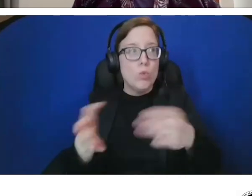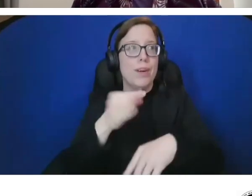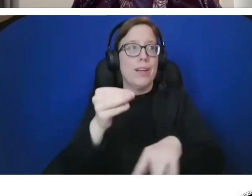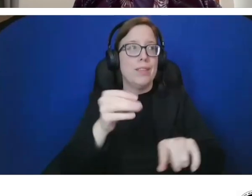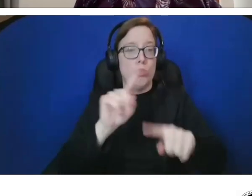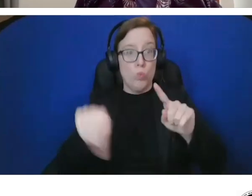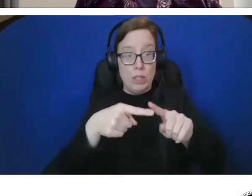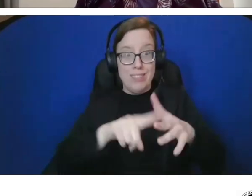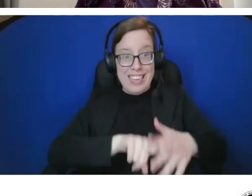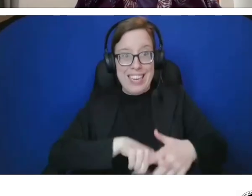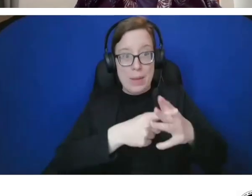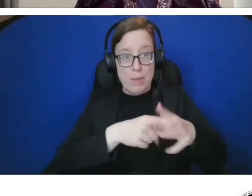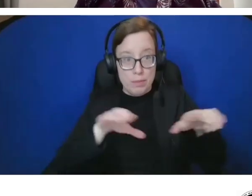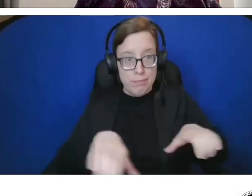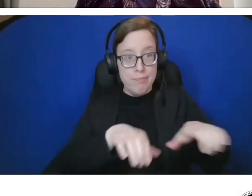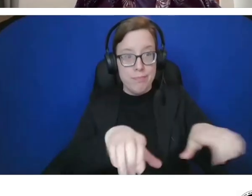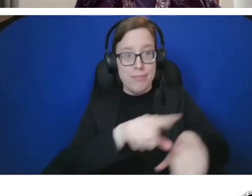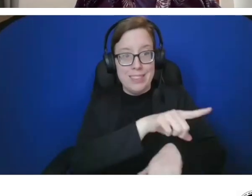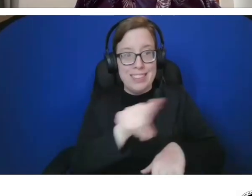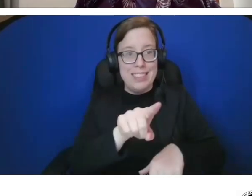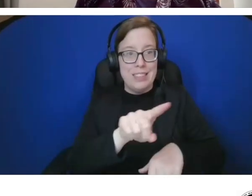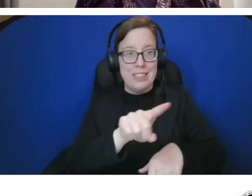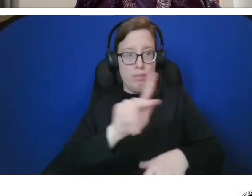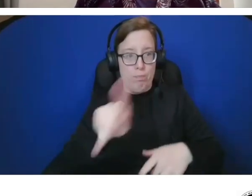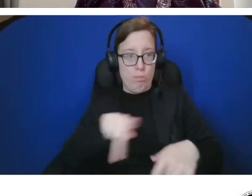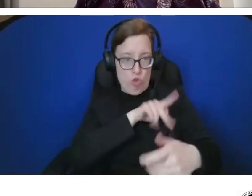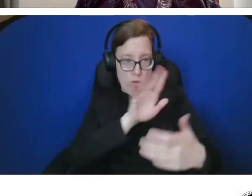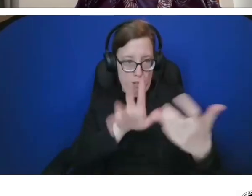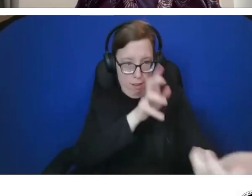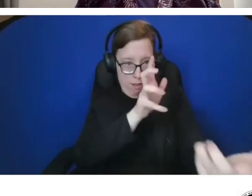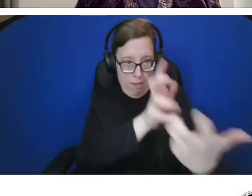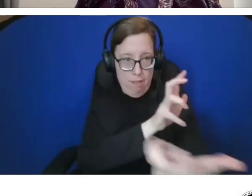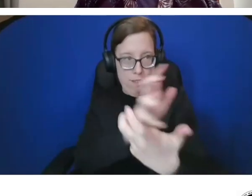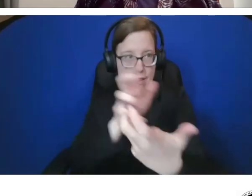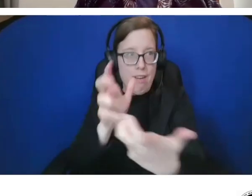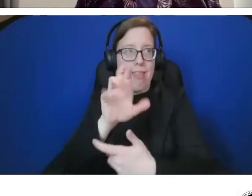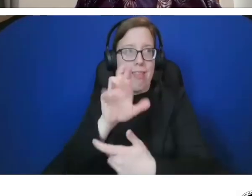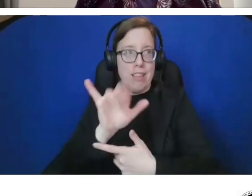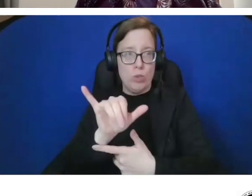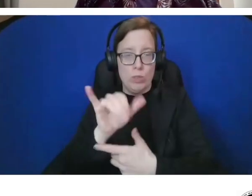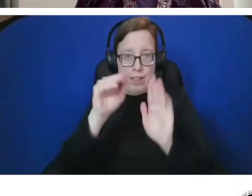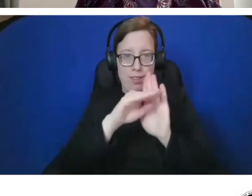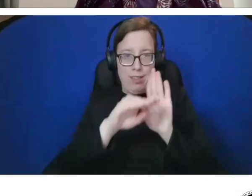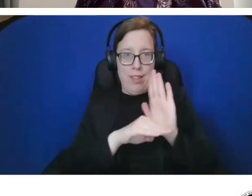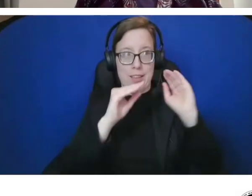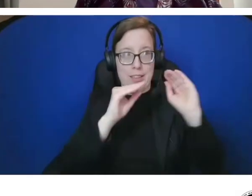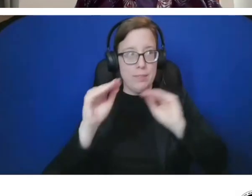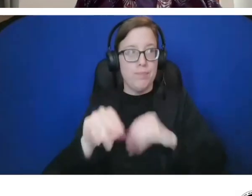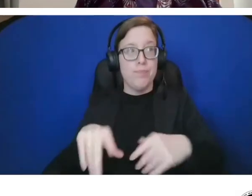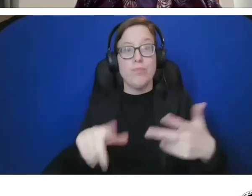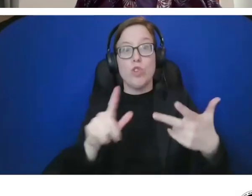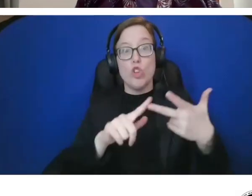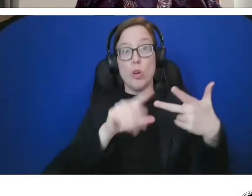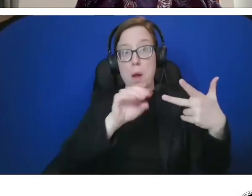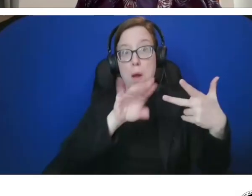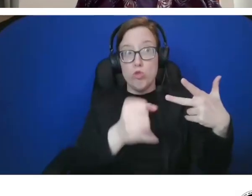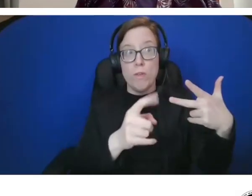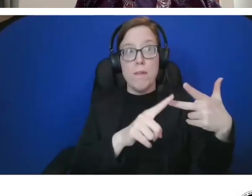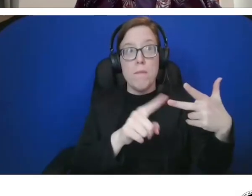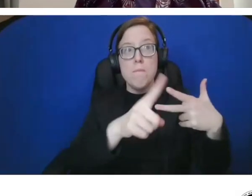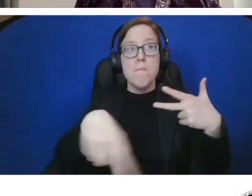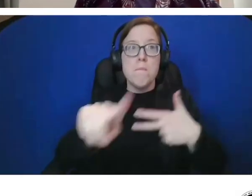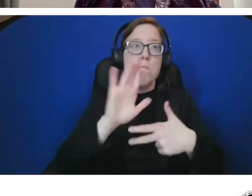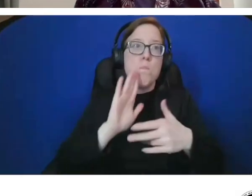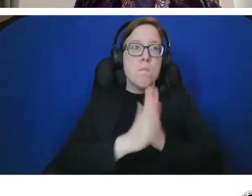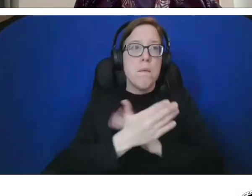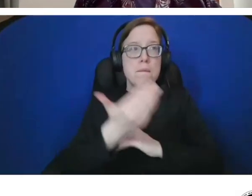and also when implementing these personalized literacy lessons. And the third objective is that participants will